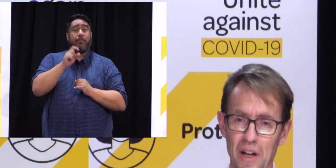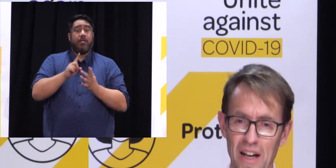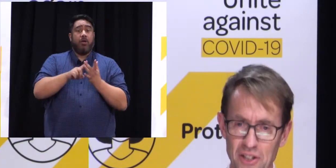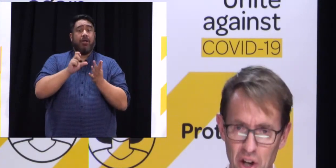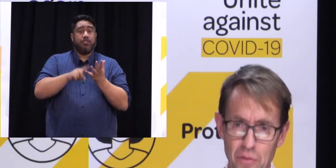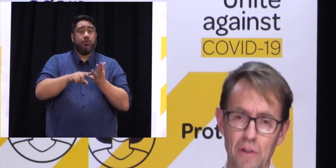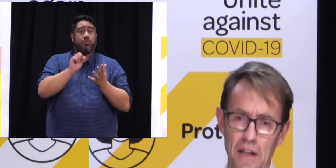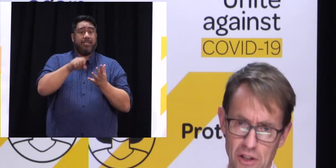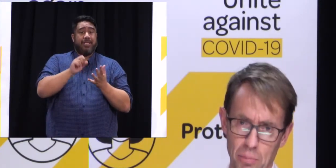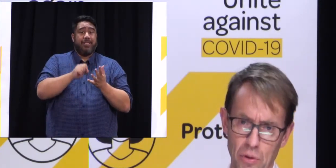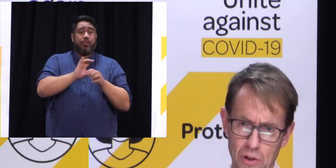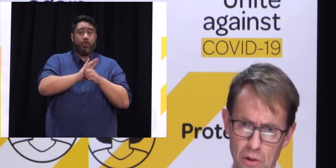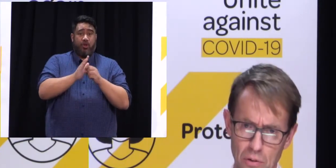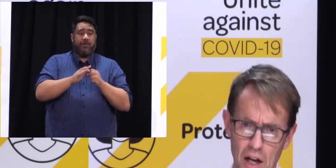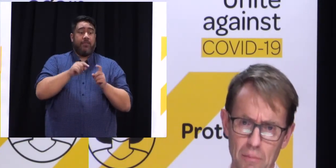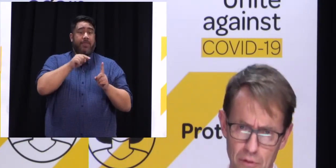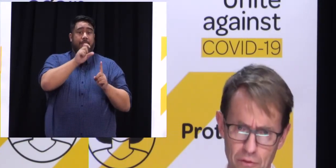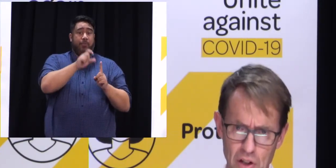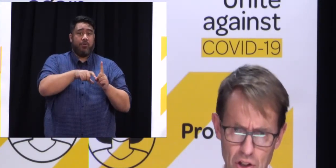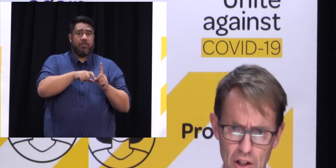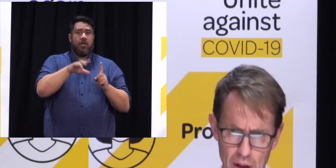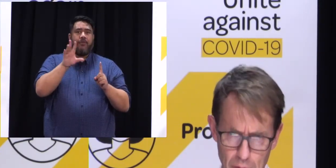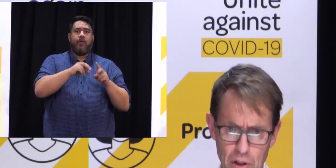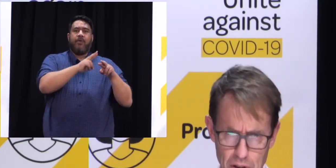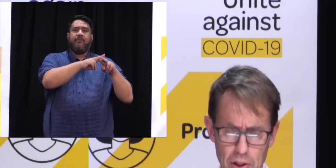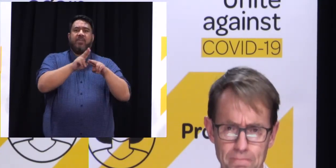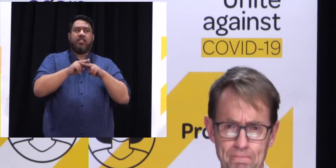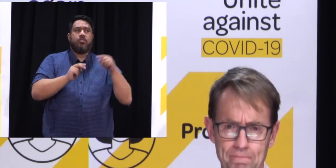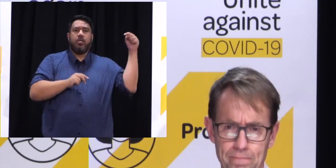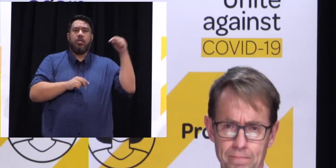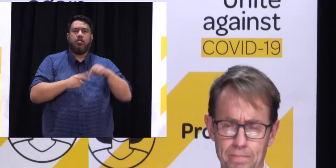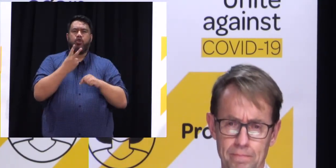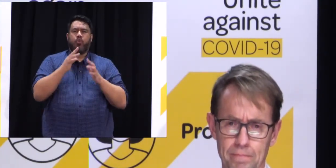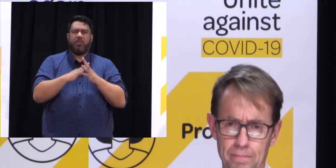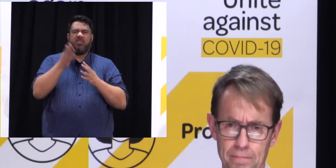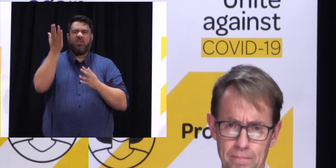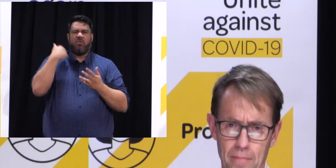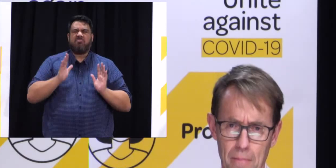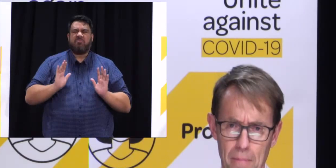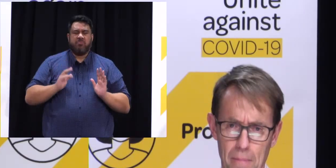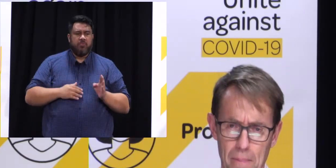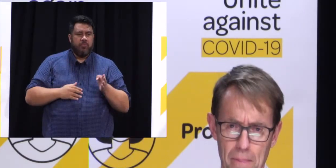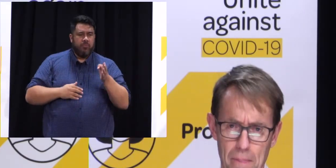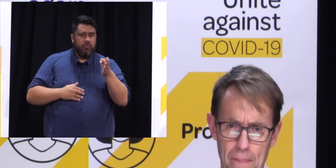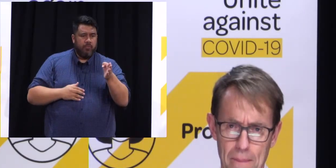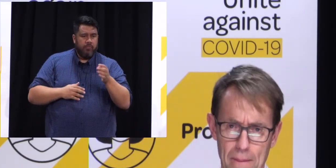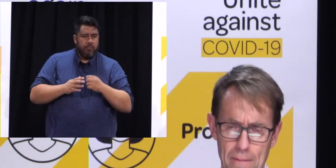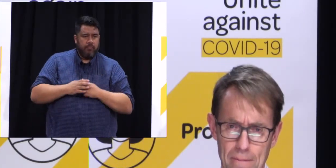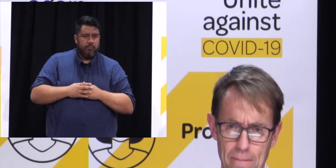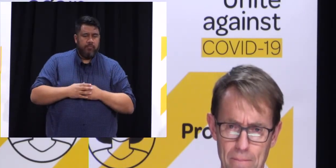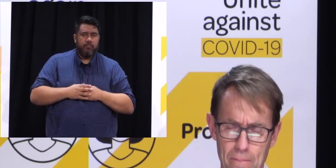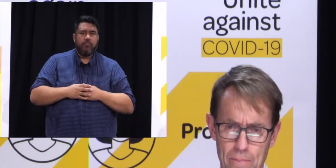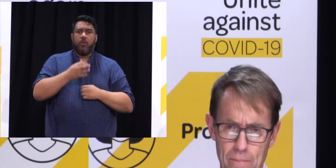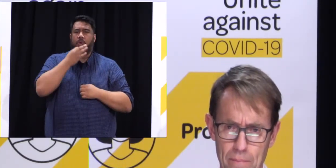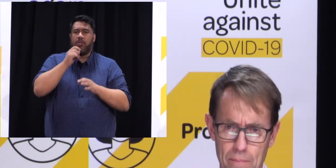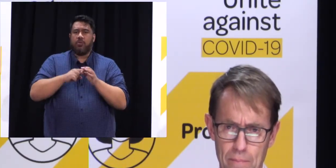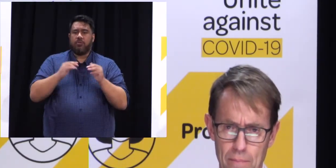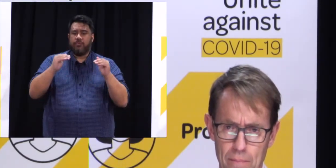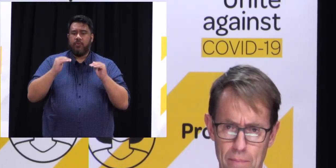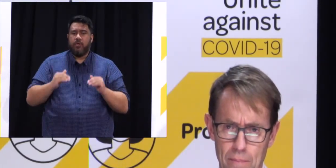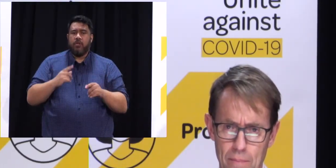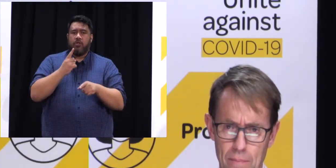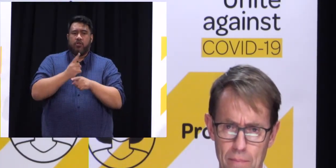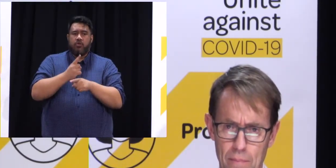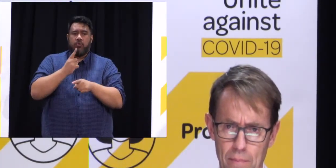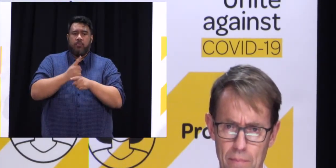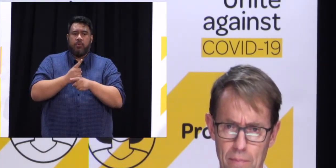who has COVID, and that's the person who came from Fiji a couple of weeks ago. Yep. So I'll ask Prime Minister on a different subject. COVID zero is getting a